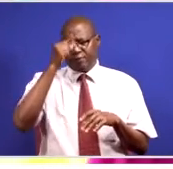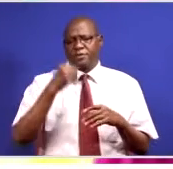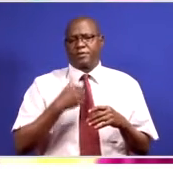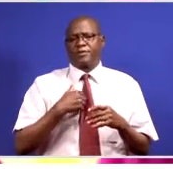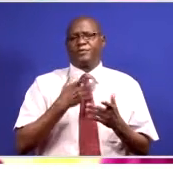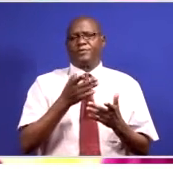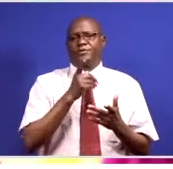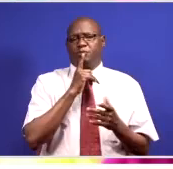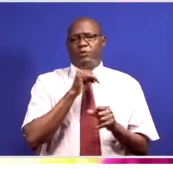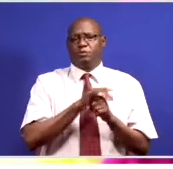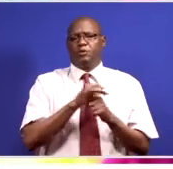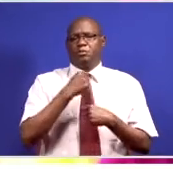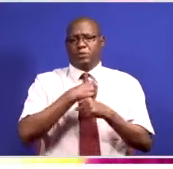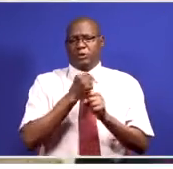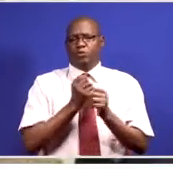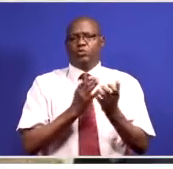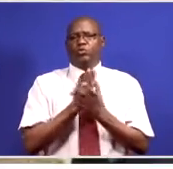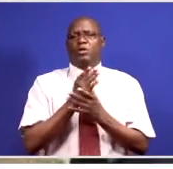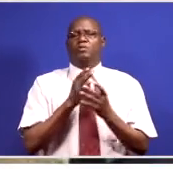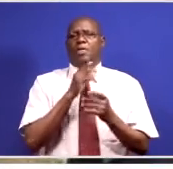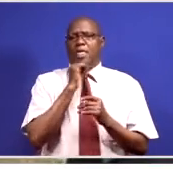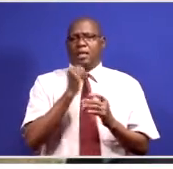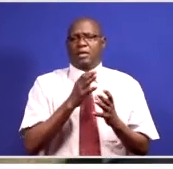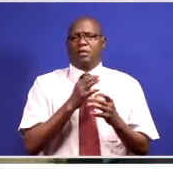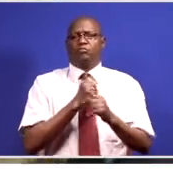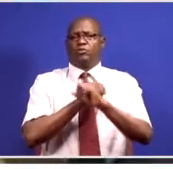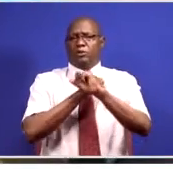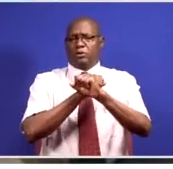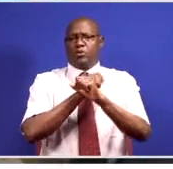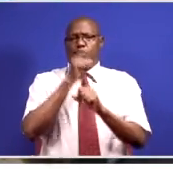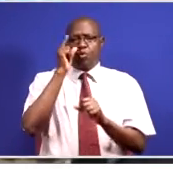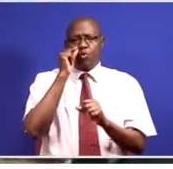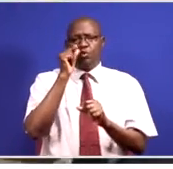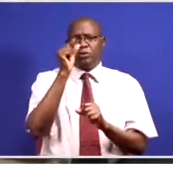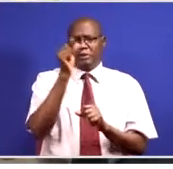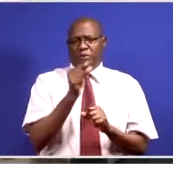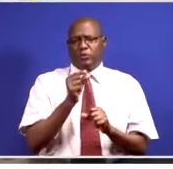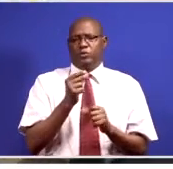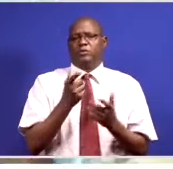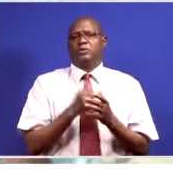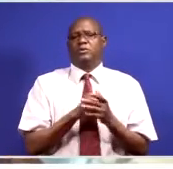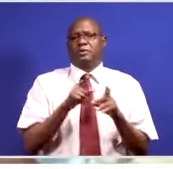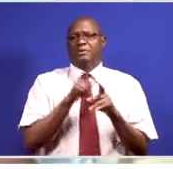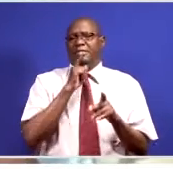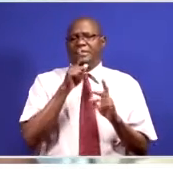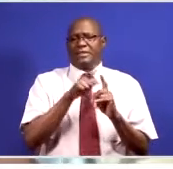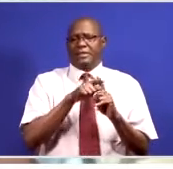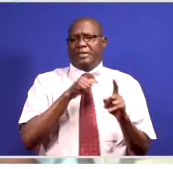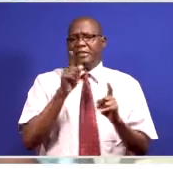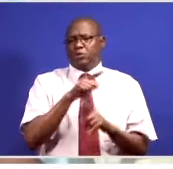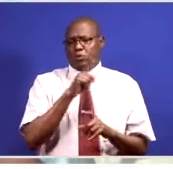that the elders are protected, with Kaya elders from Coast region coming out strongly to condemn the killings. Mara